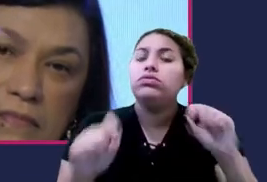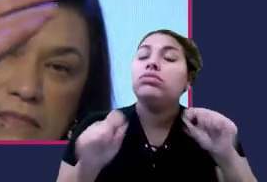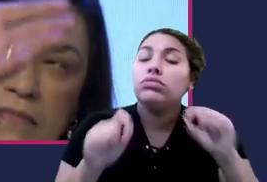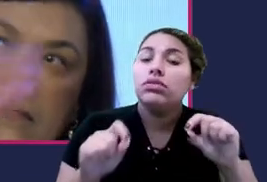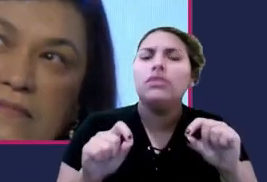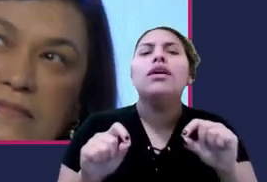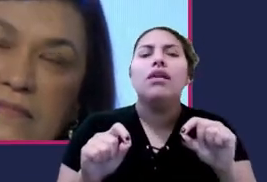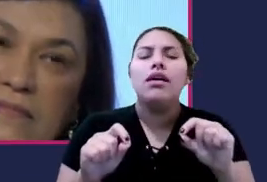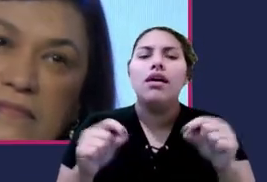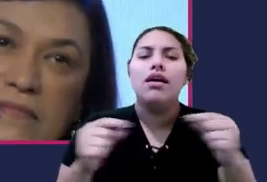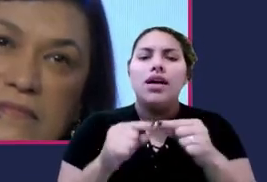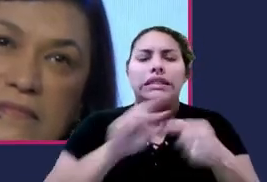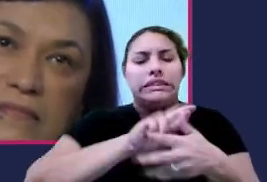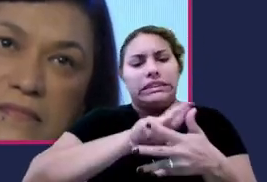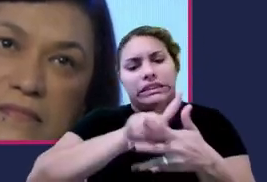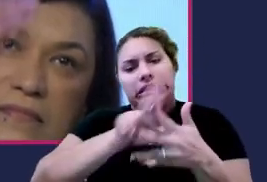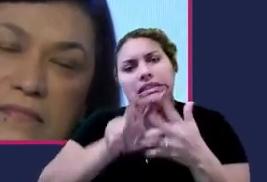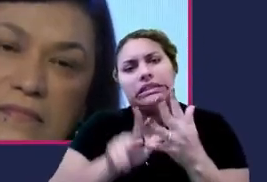we